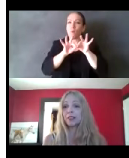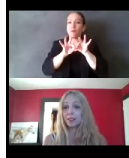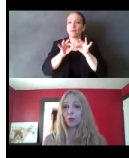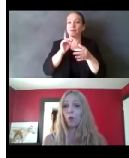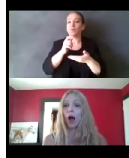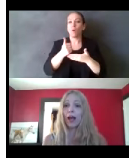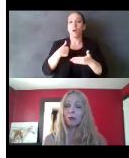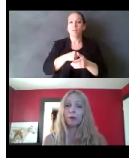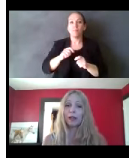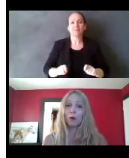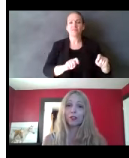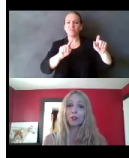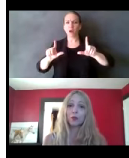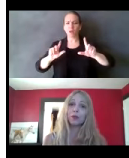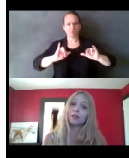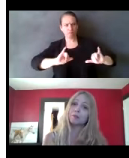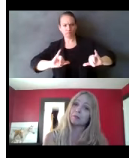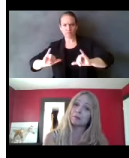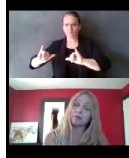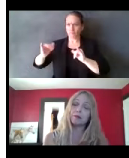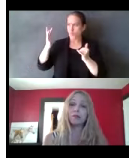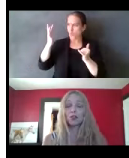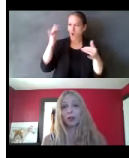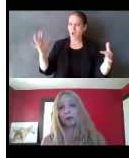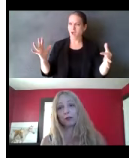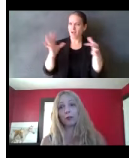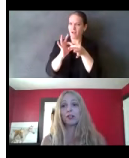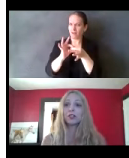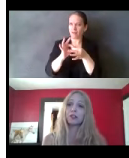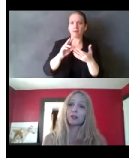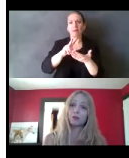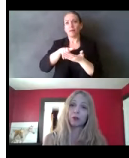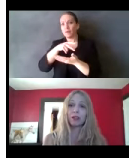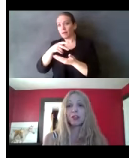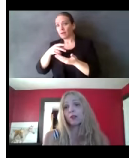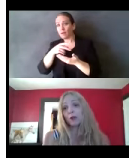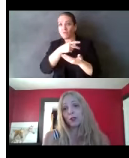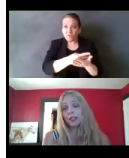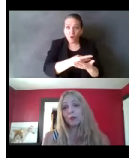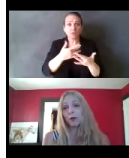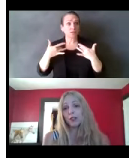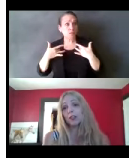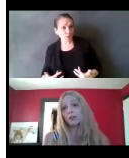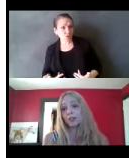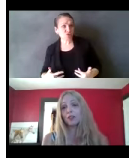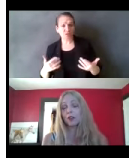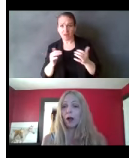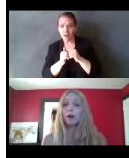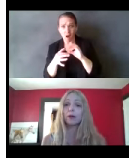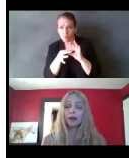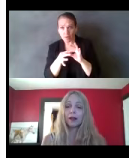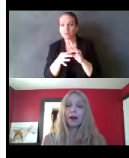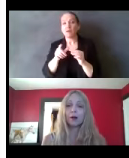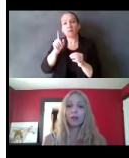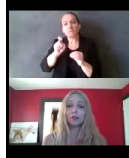many reasons why we may want to screen for depression, look for depression, or treat depression if it does show